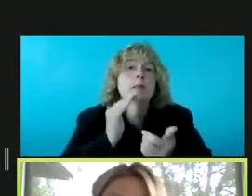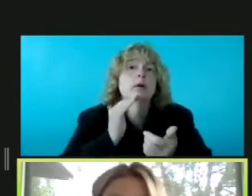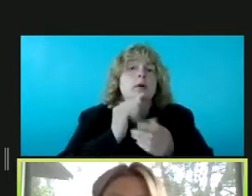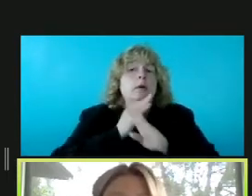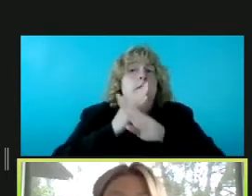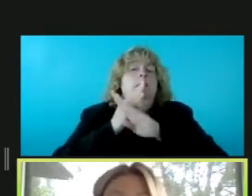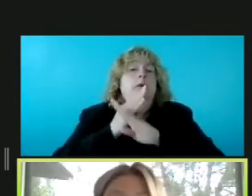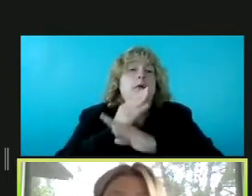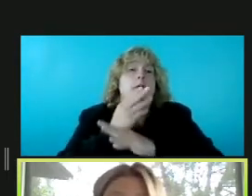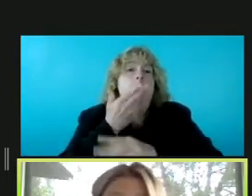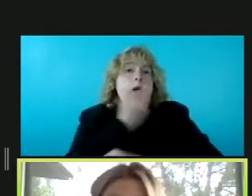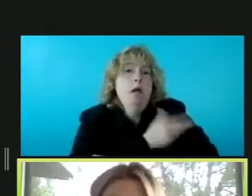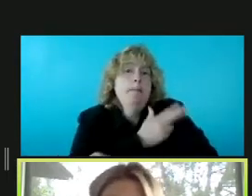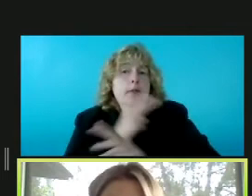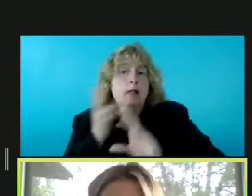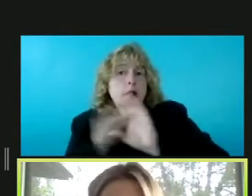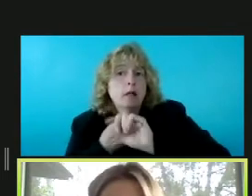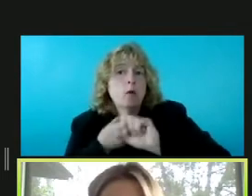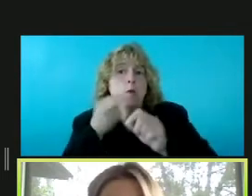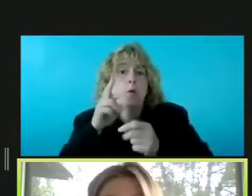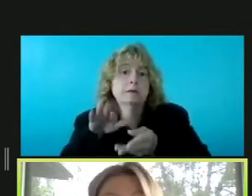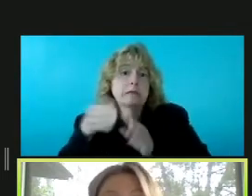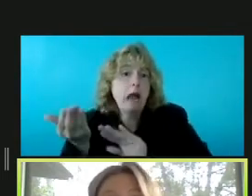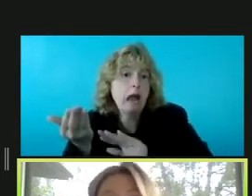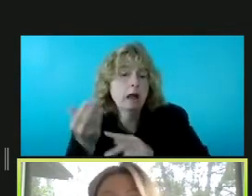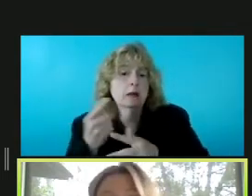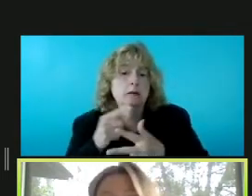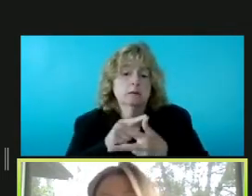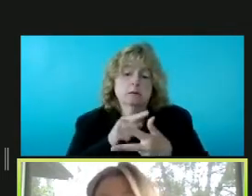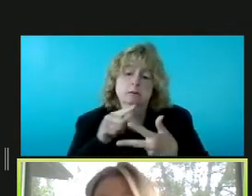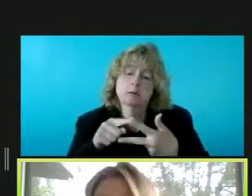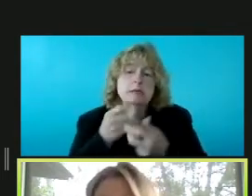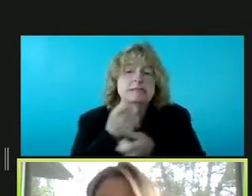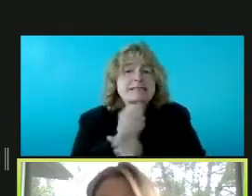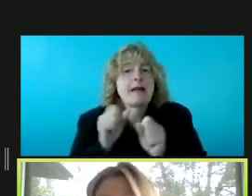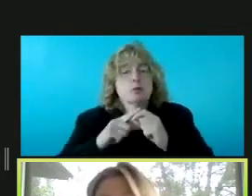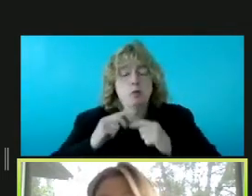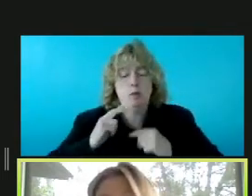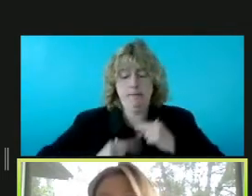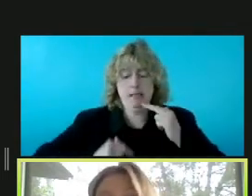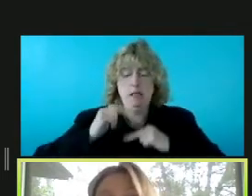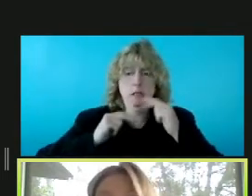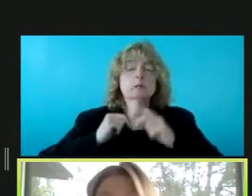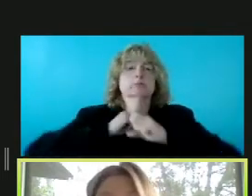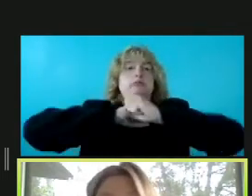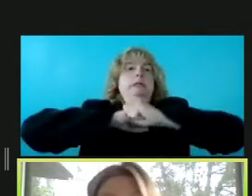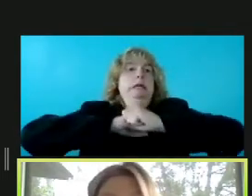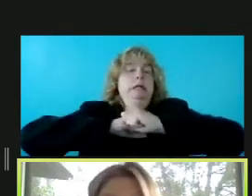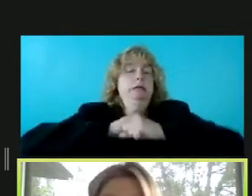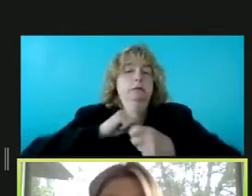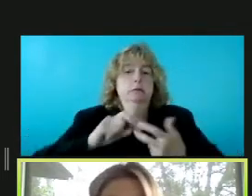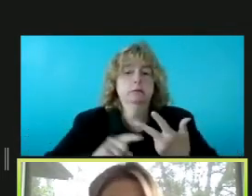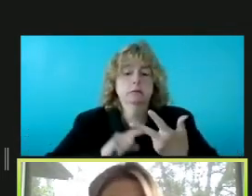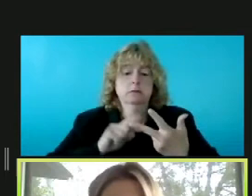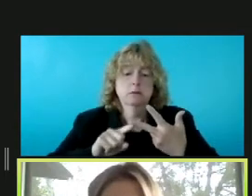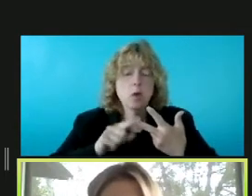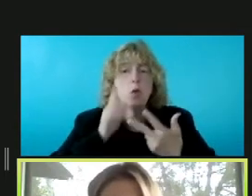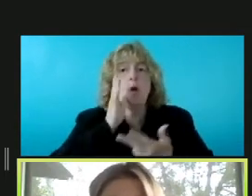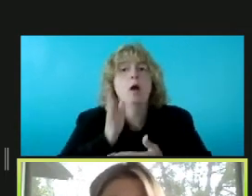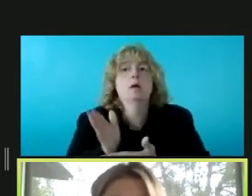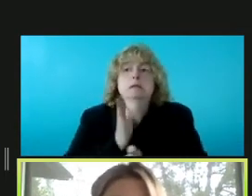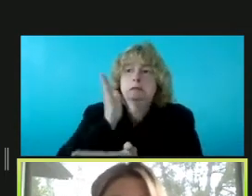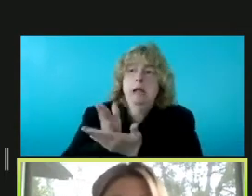COVID-19 vaccine is a safe way to help build protection, and the COVID-19 vaccine is an important tool to help stop the